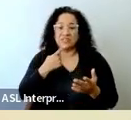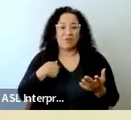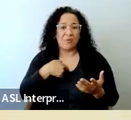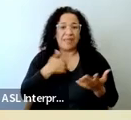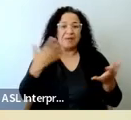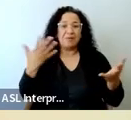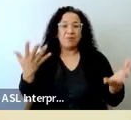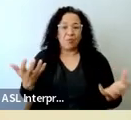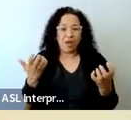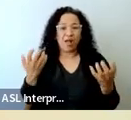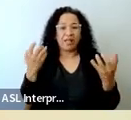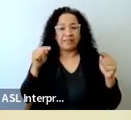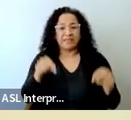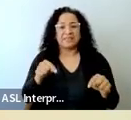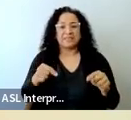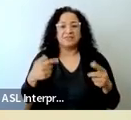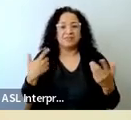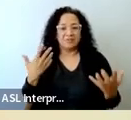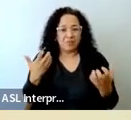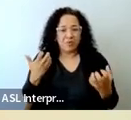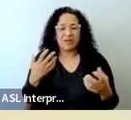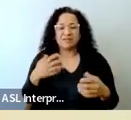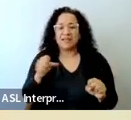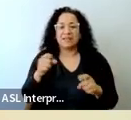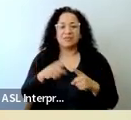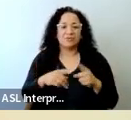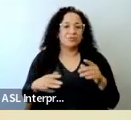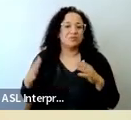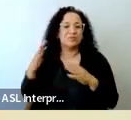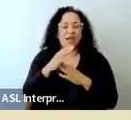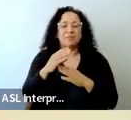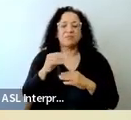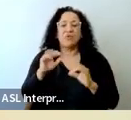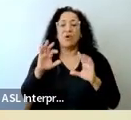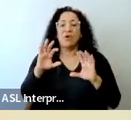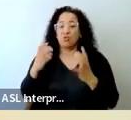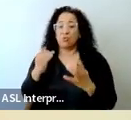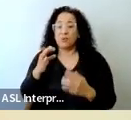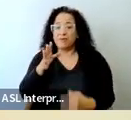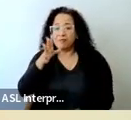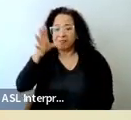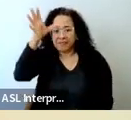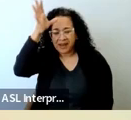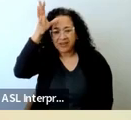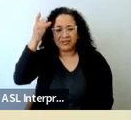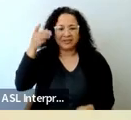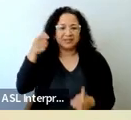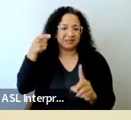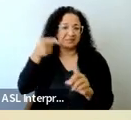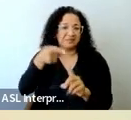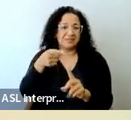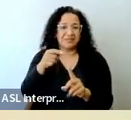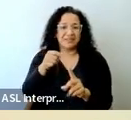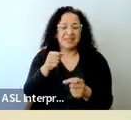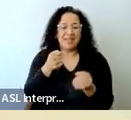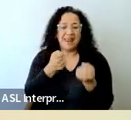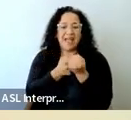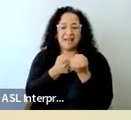happen. We are taking this to the top. And so a group of parents specifically and